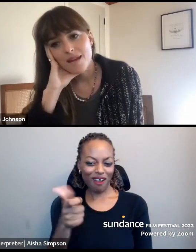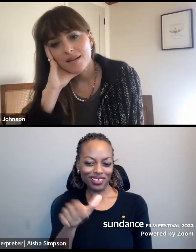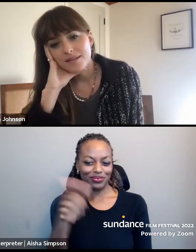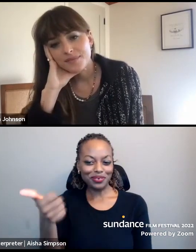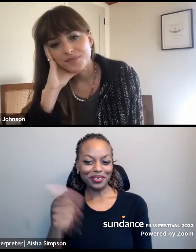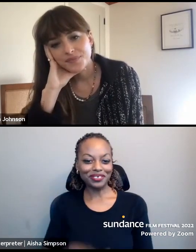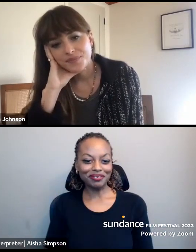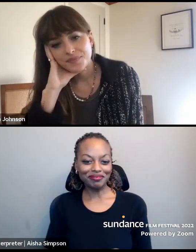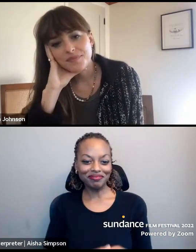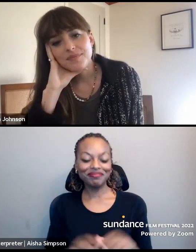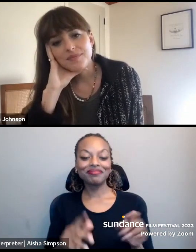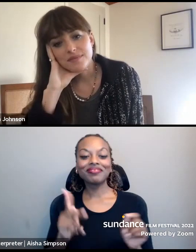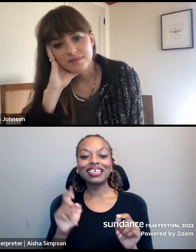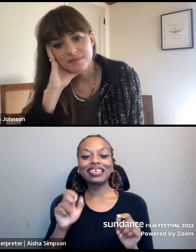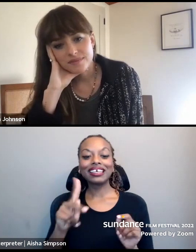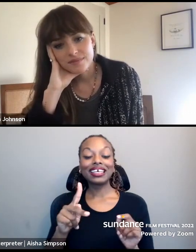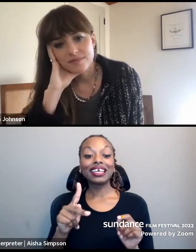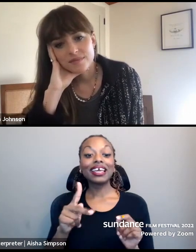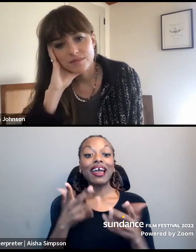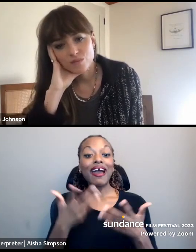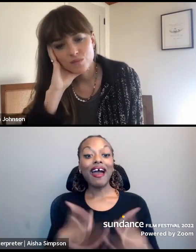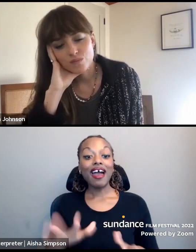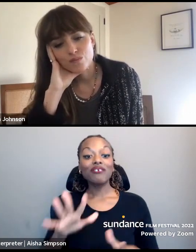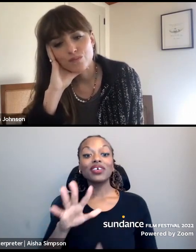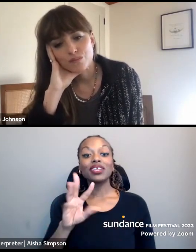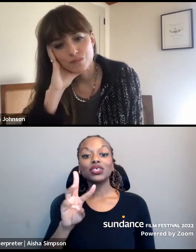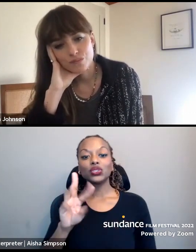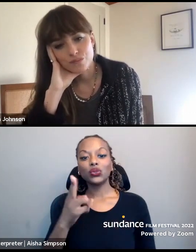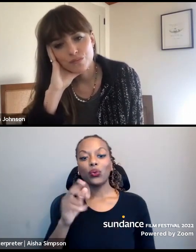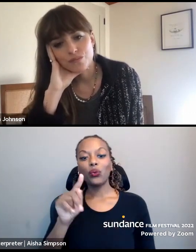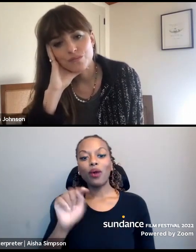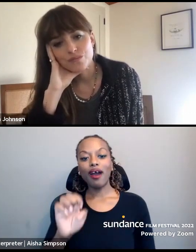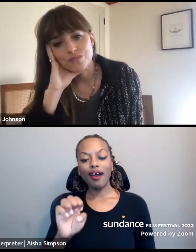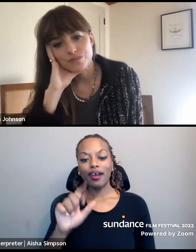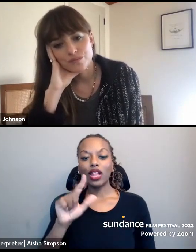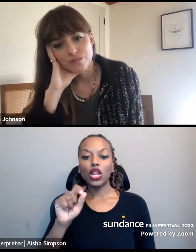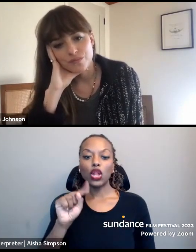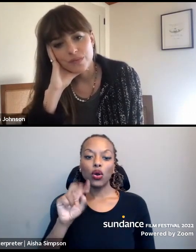Finished White Lotus and Nine Perfect Strangers.